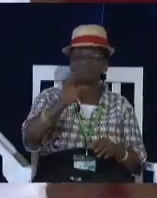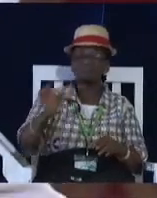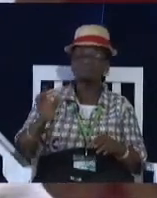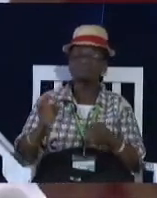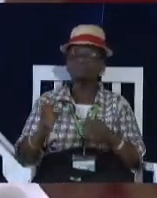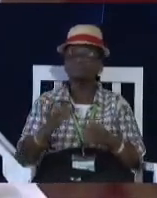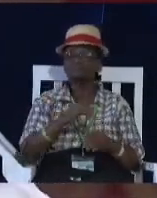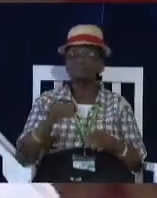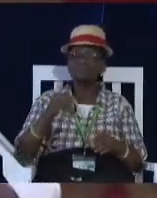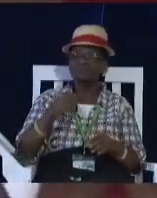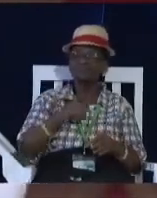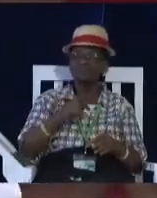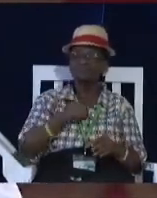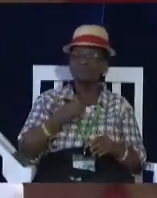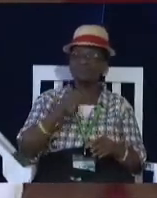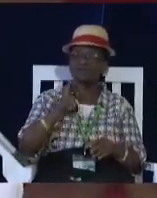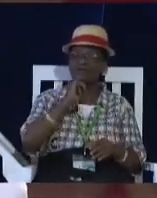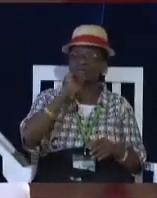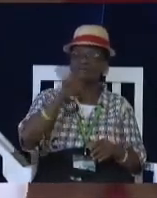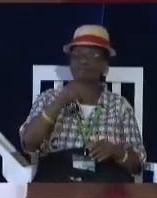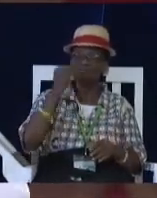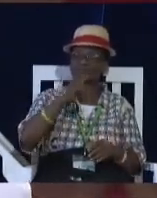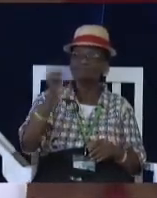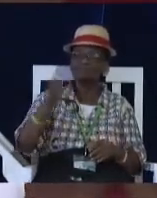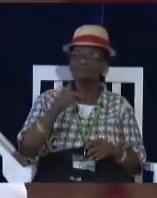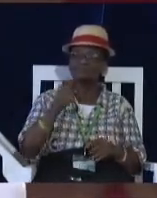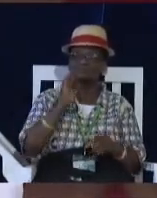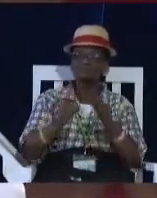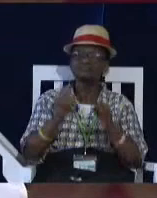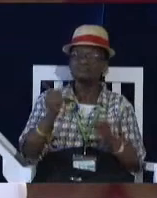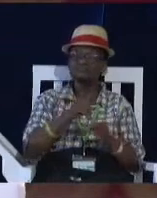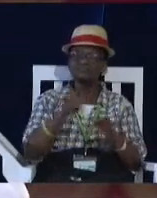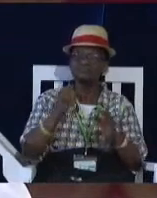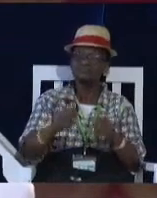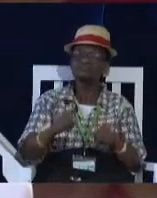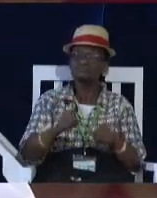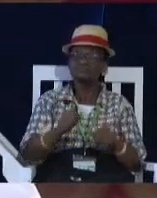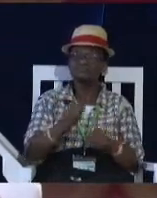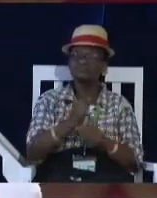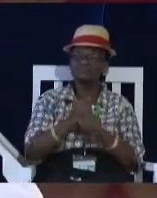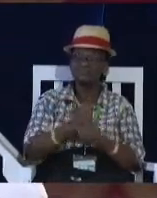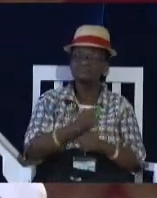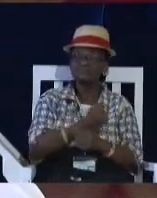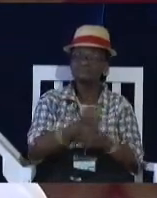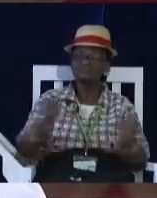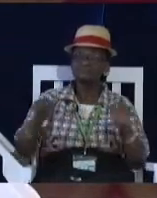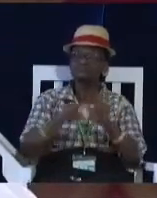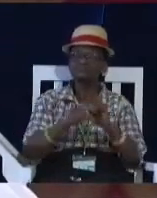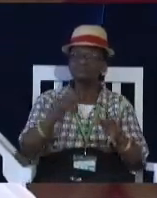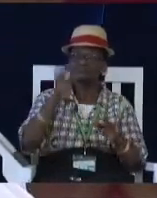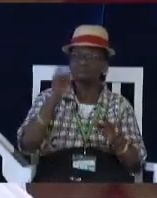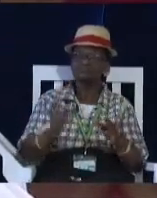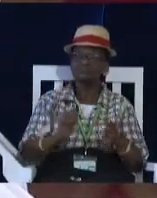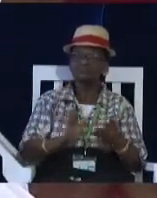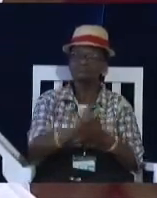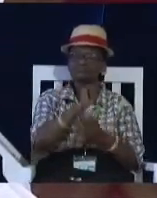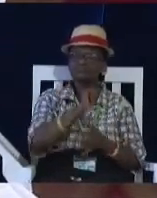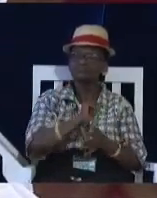And Peter is saying, if you can receive salvation by believing him